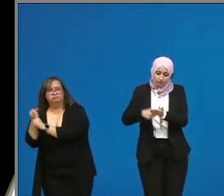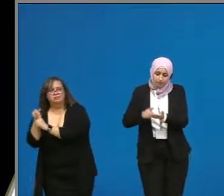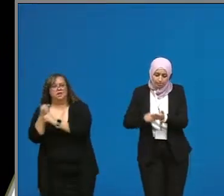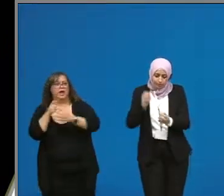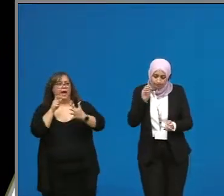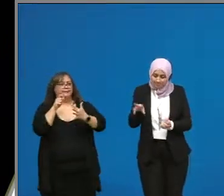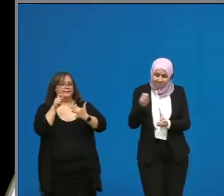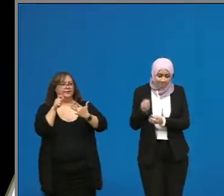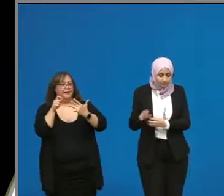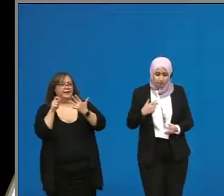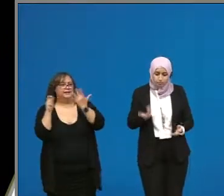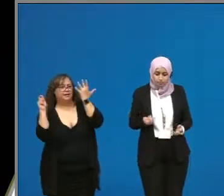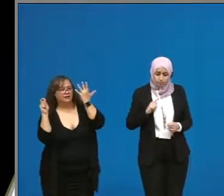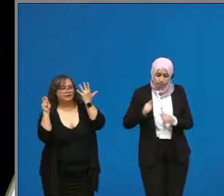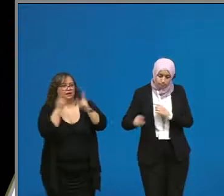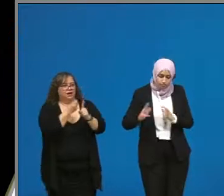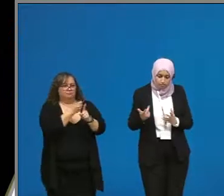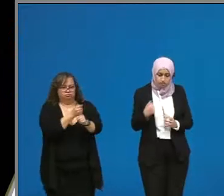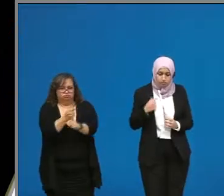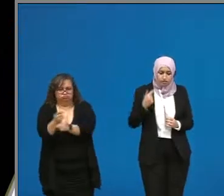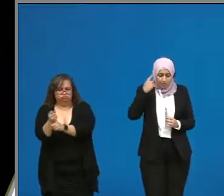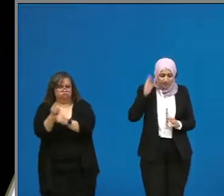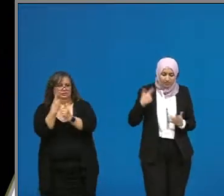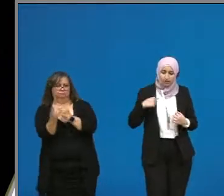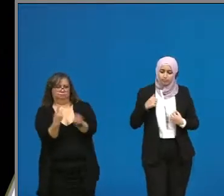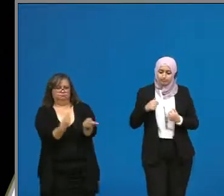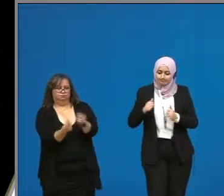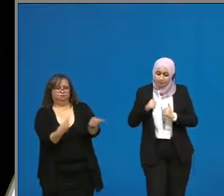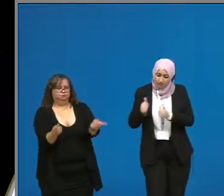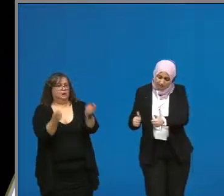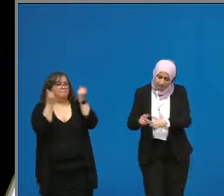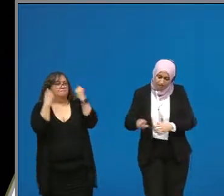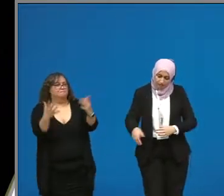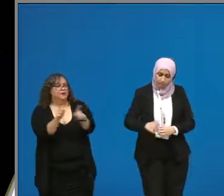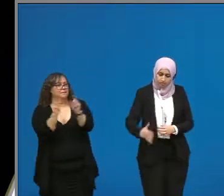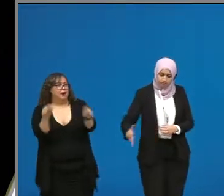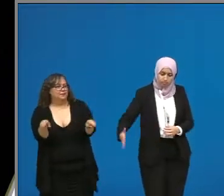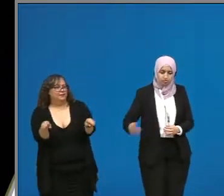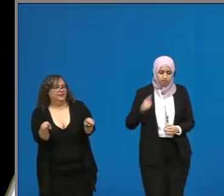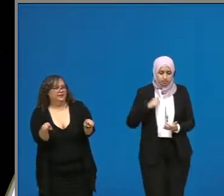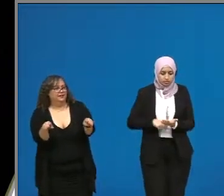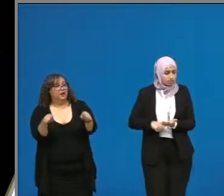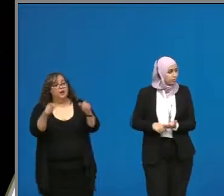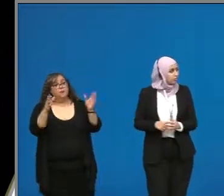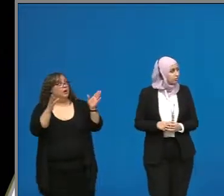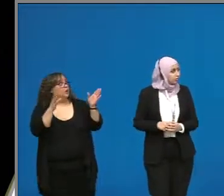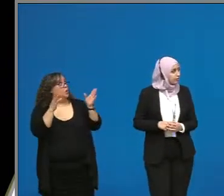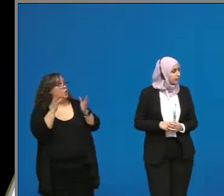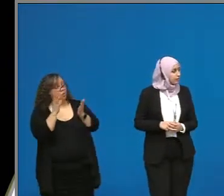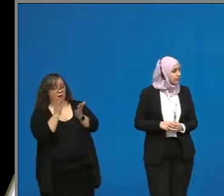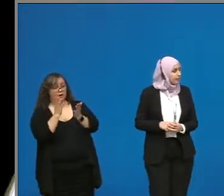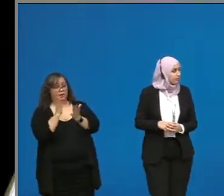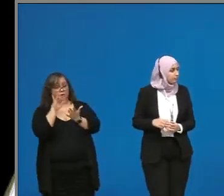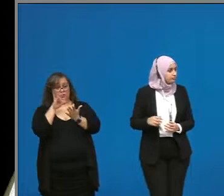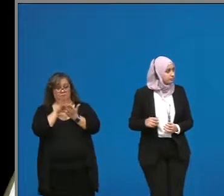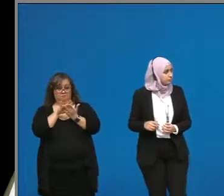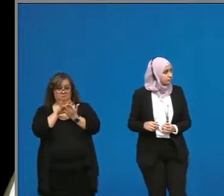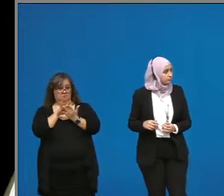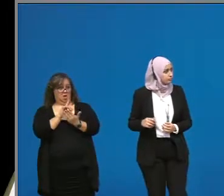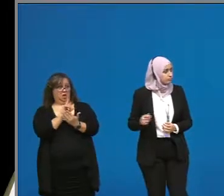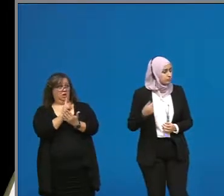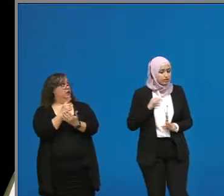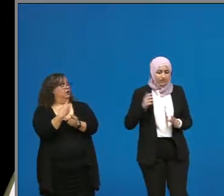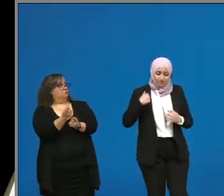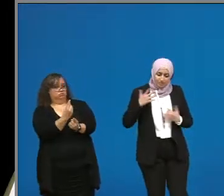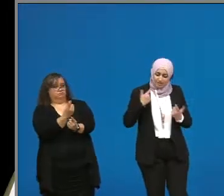we throw that bowling ball, that we take down as many as we can. But the reality is this, that if we only plan for the middle set of the pins, we're probably going to get to